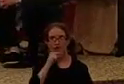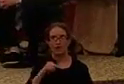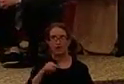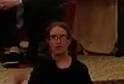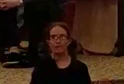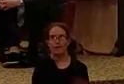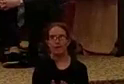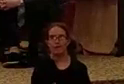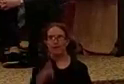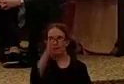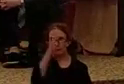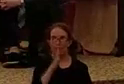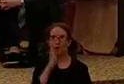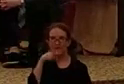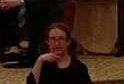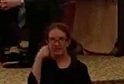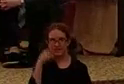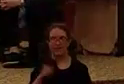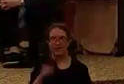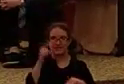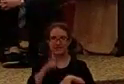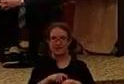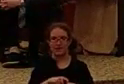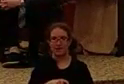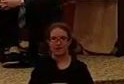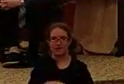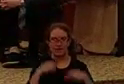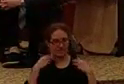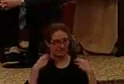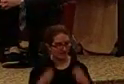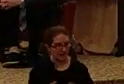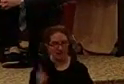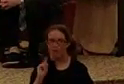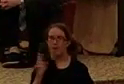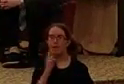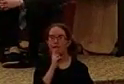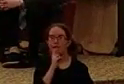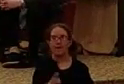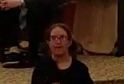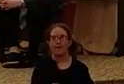here that God said it's time to get tired of where you're at?